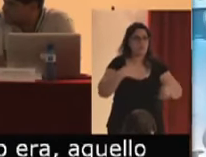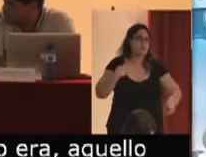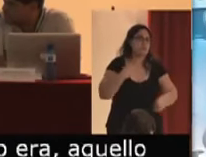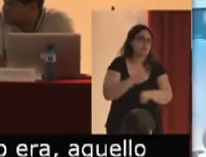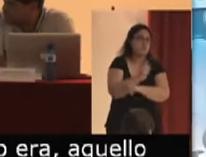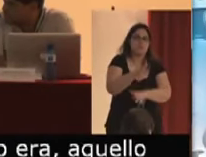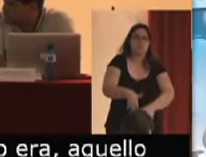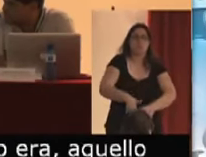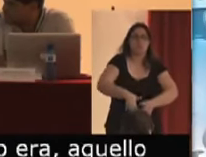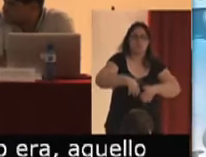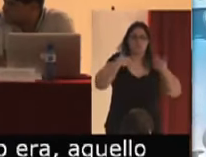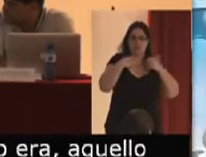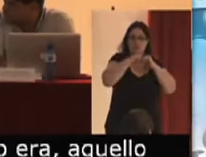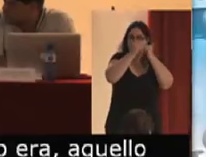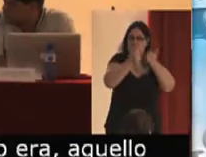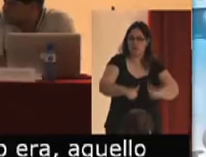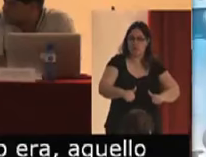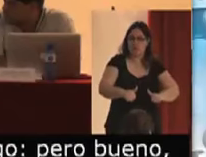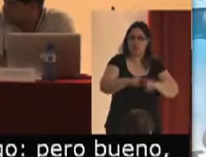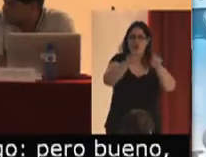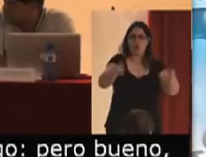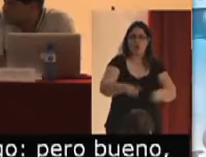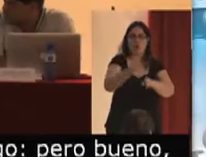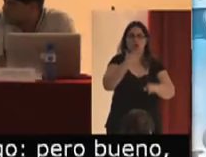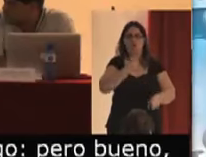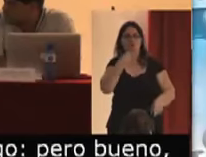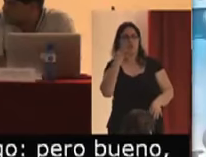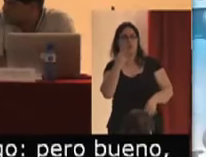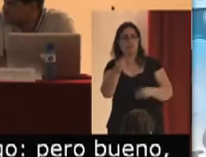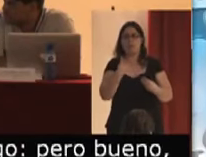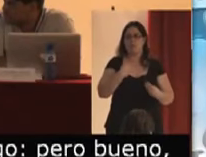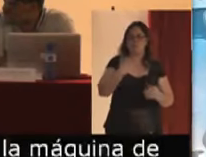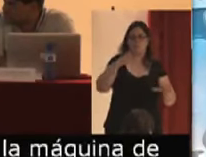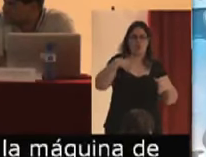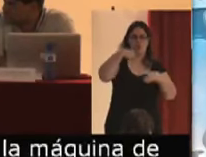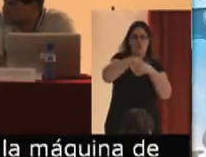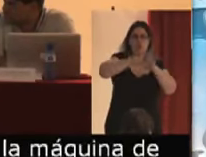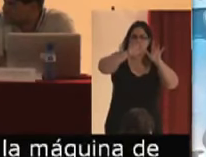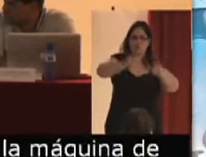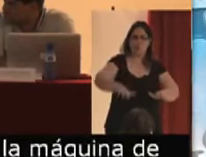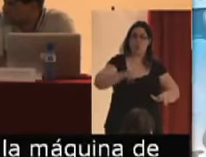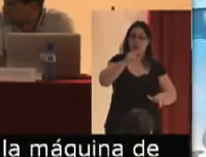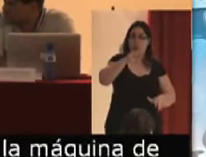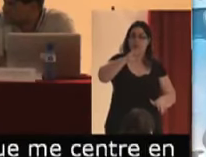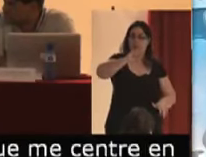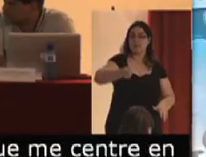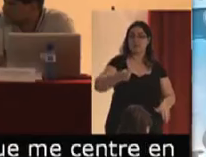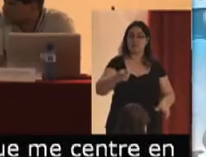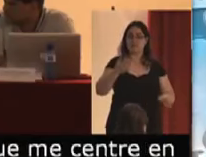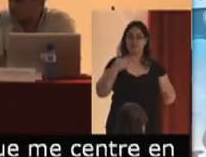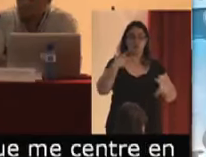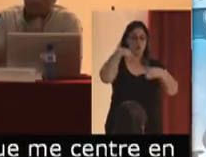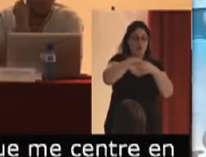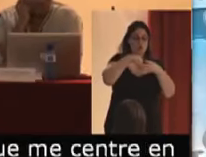But I would get very nervous because I would say, well, let the machine work on the format and let